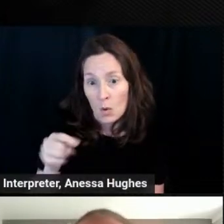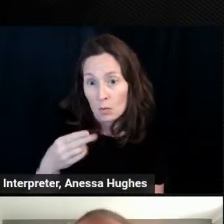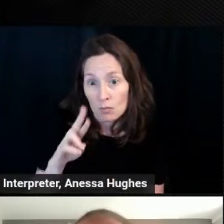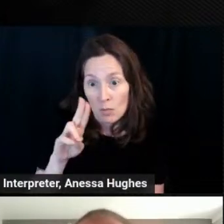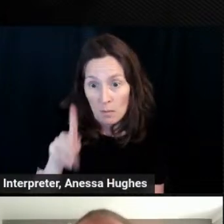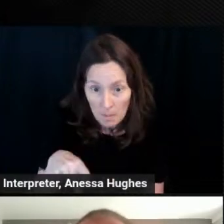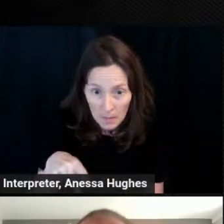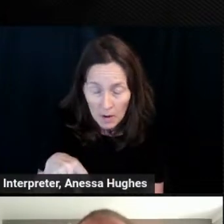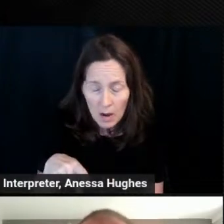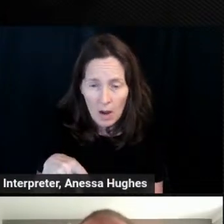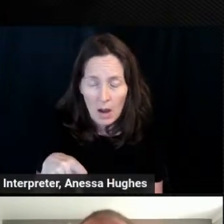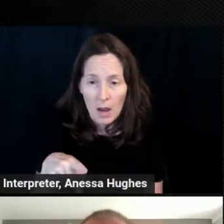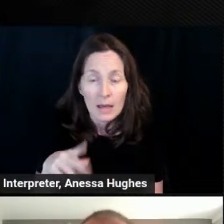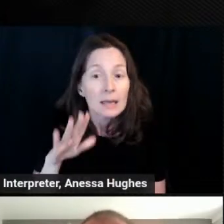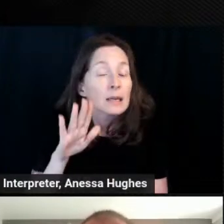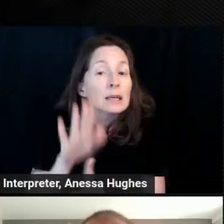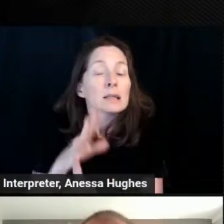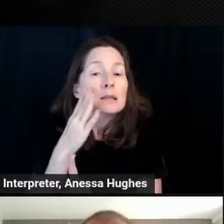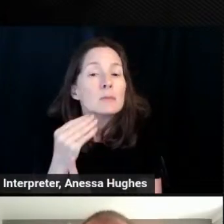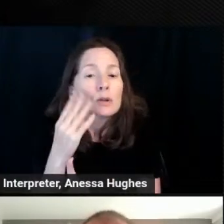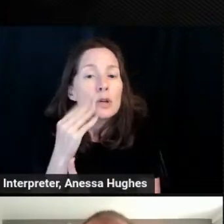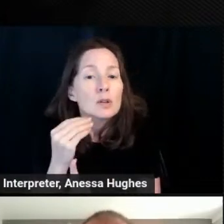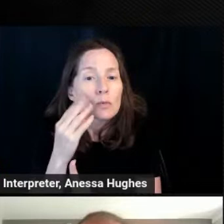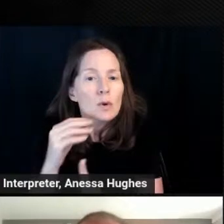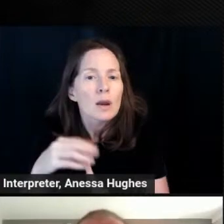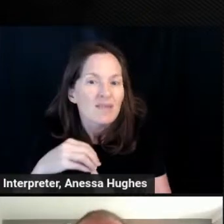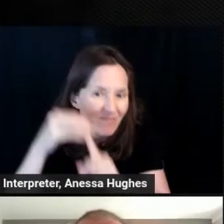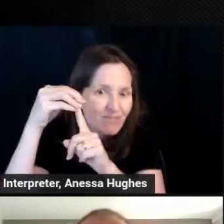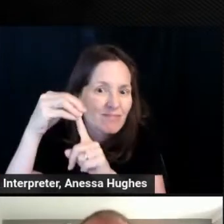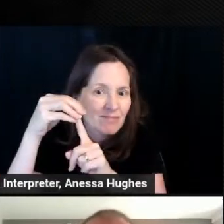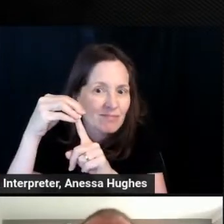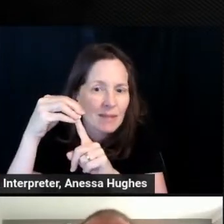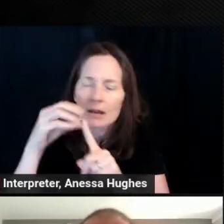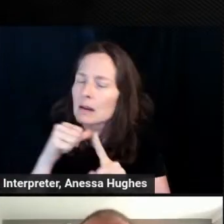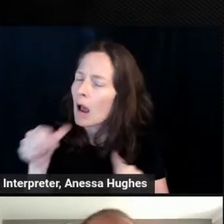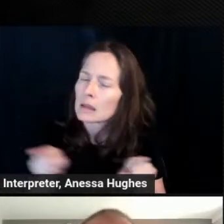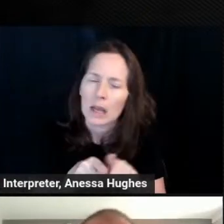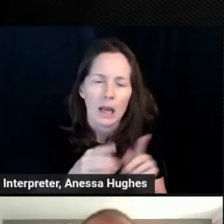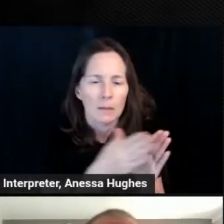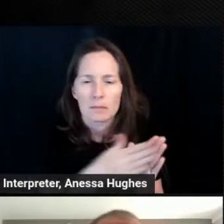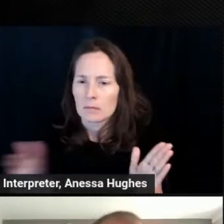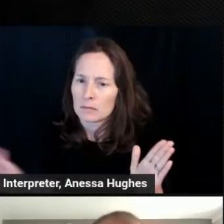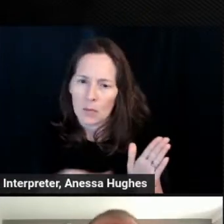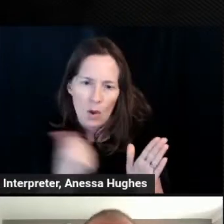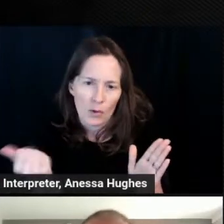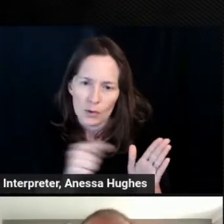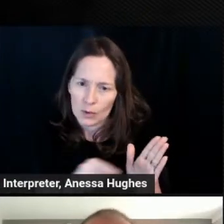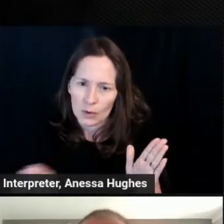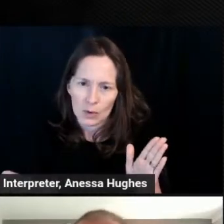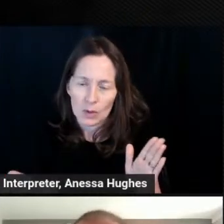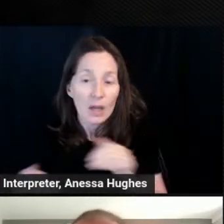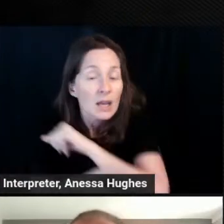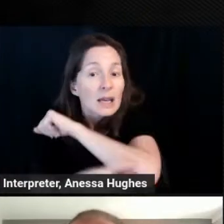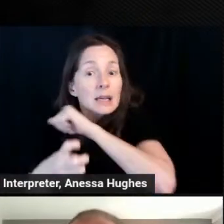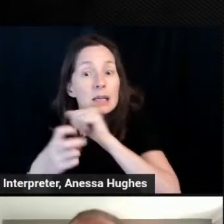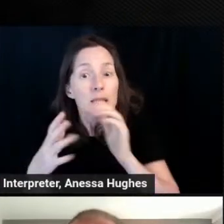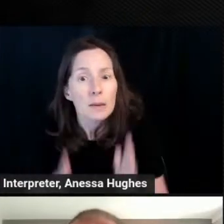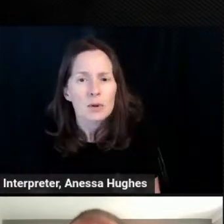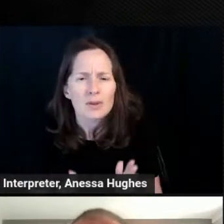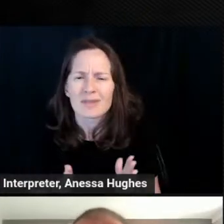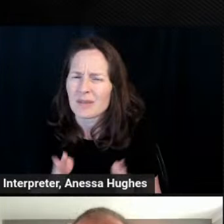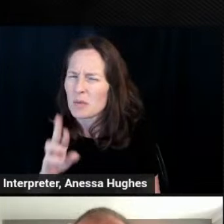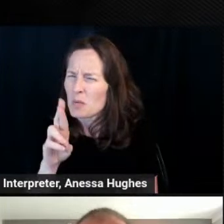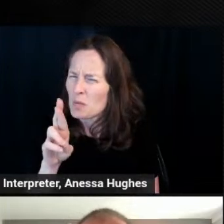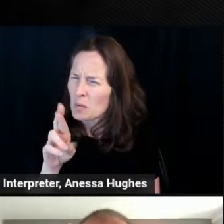all typical of everyone else's. These kidnappers rarely approached highly literate, middle-aged men